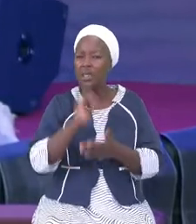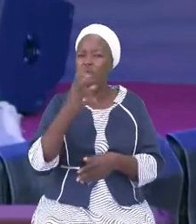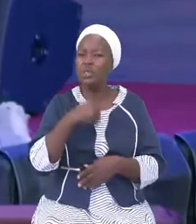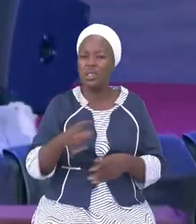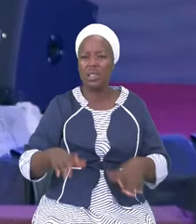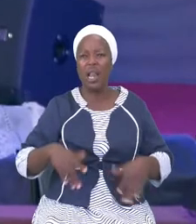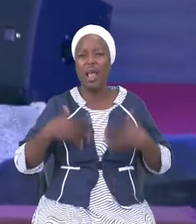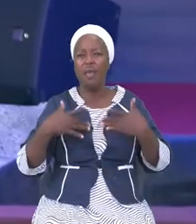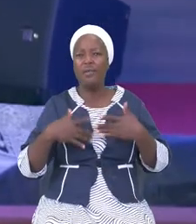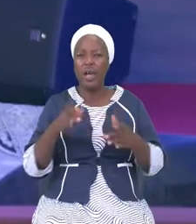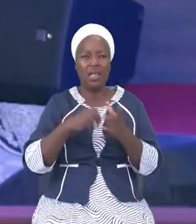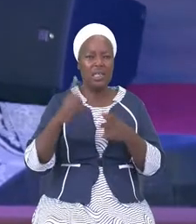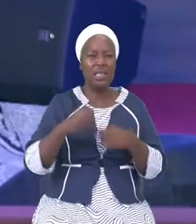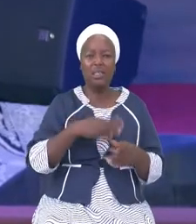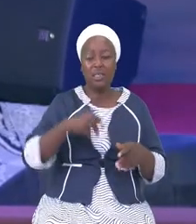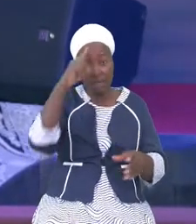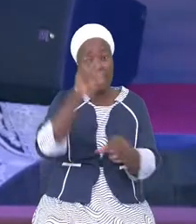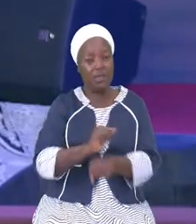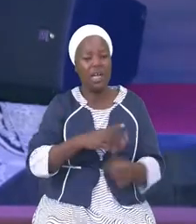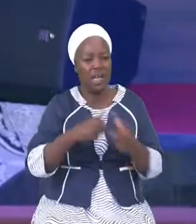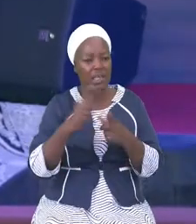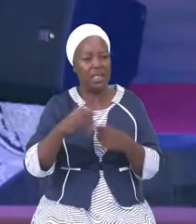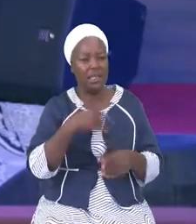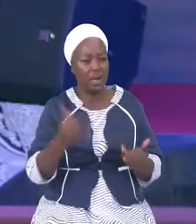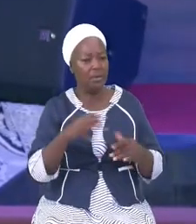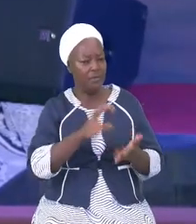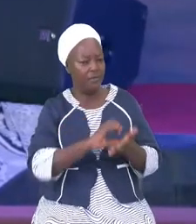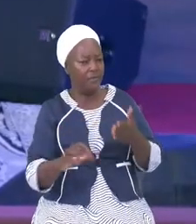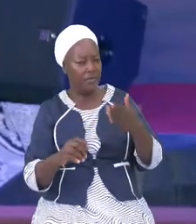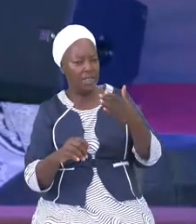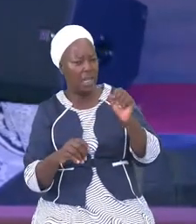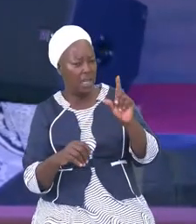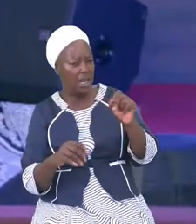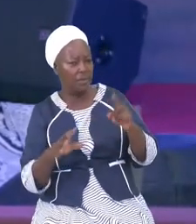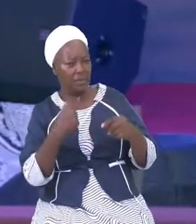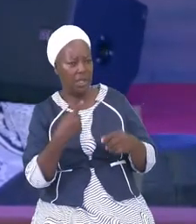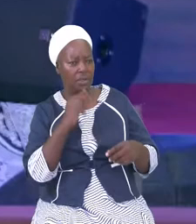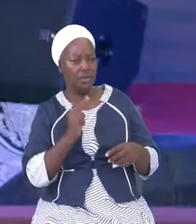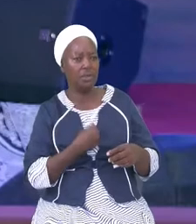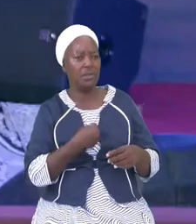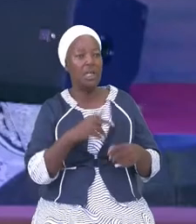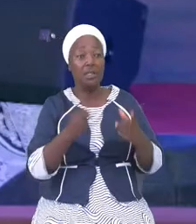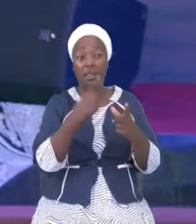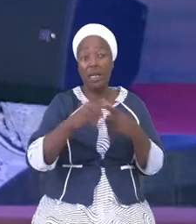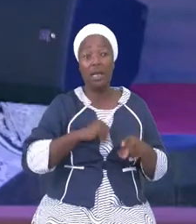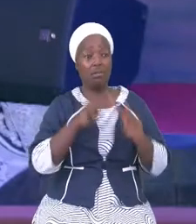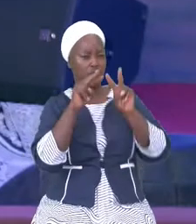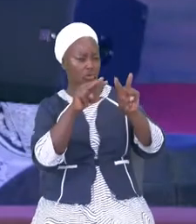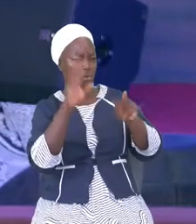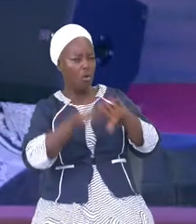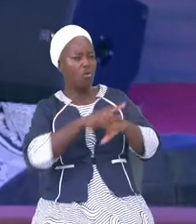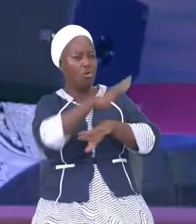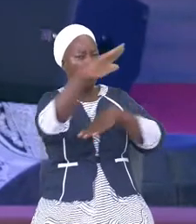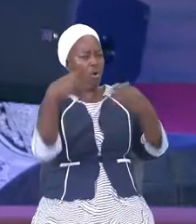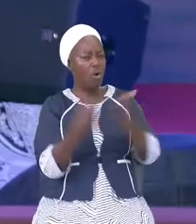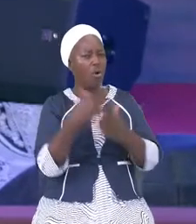then in verse 11, he now tells us, he says, then I looked on all the